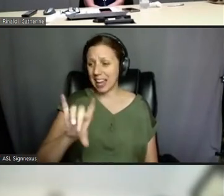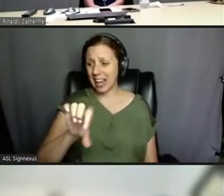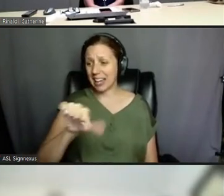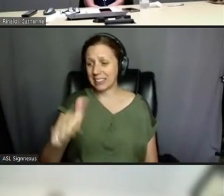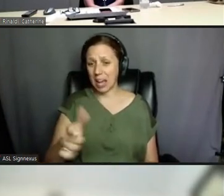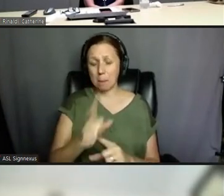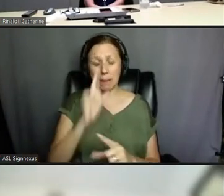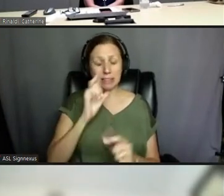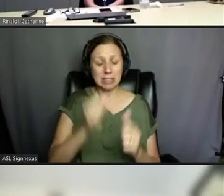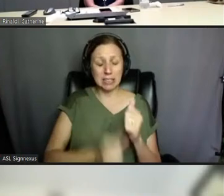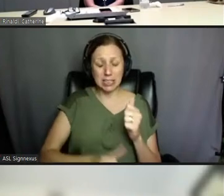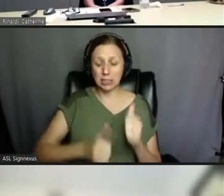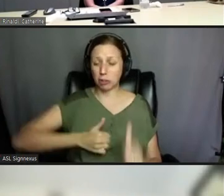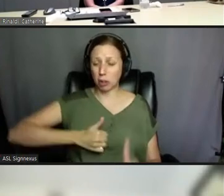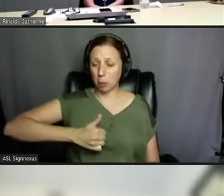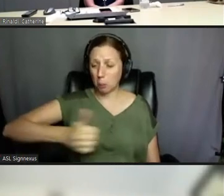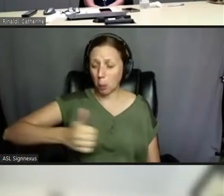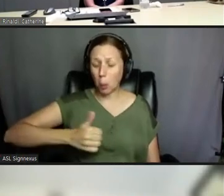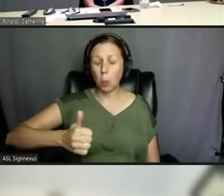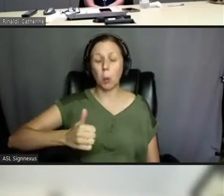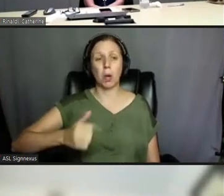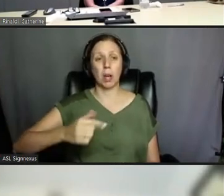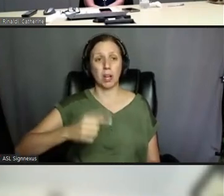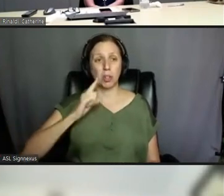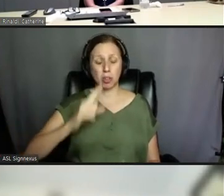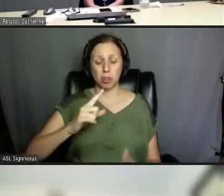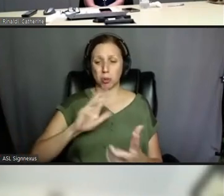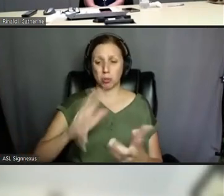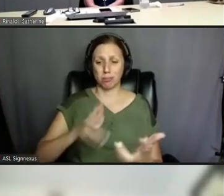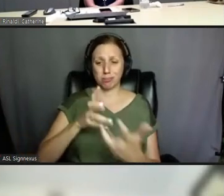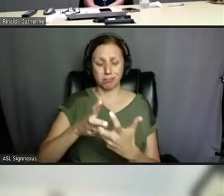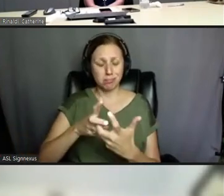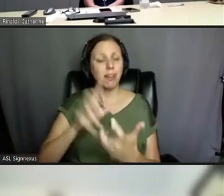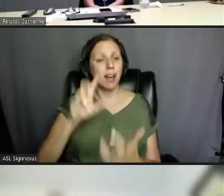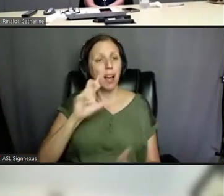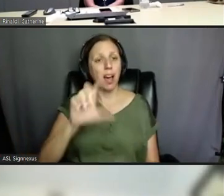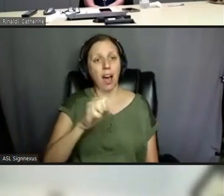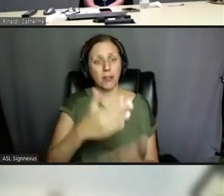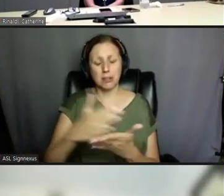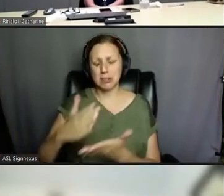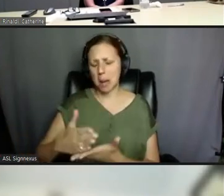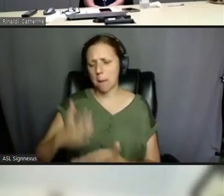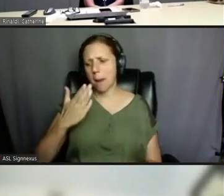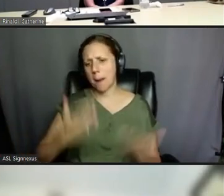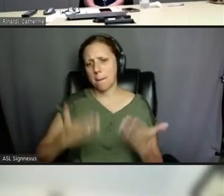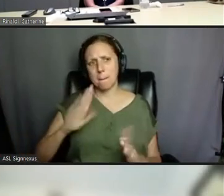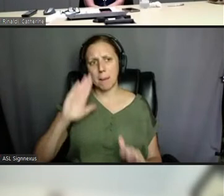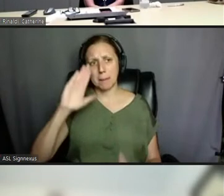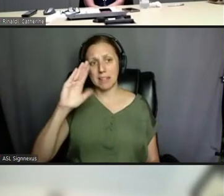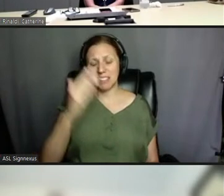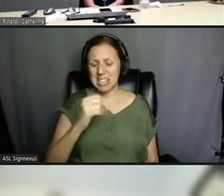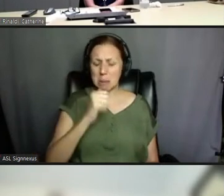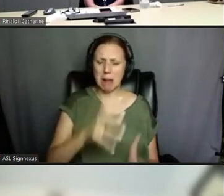to accommodate the other additional stops might not seem a lot to other people, but it's a lot to those of us that